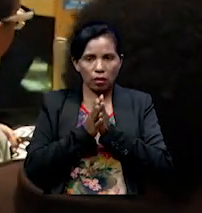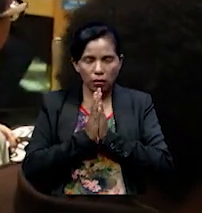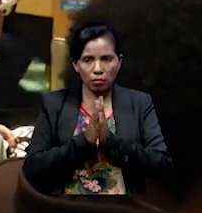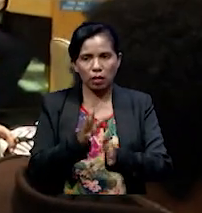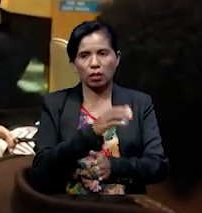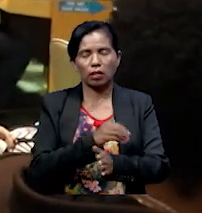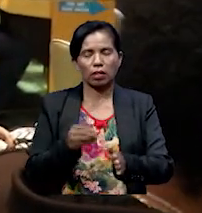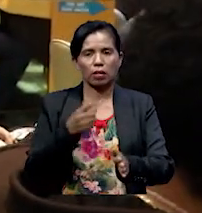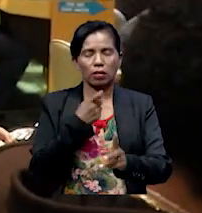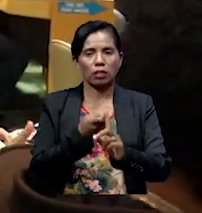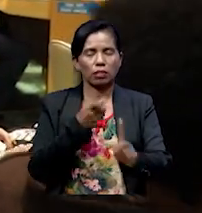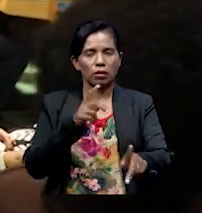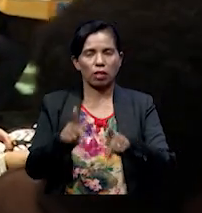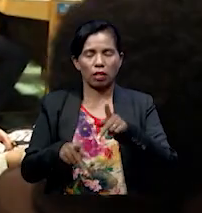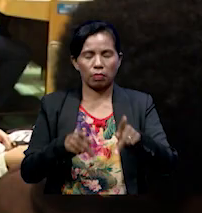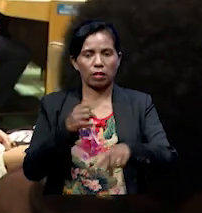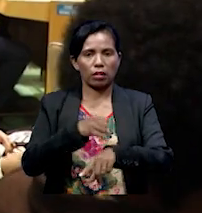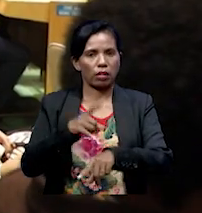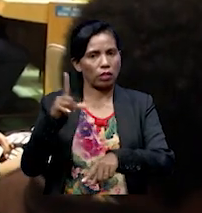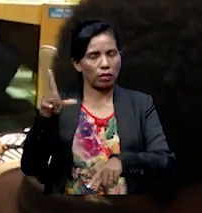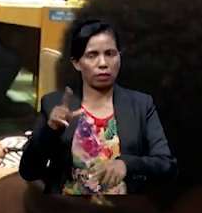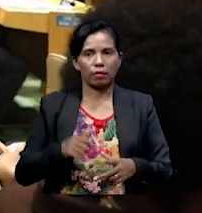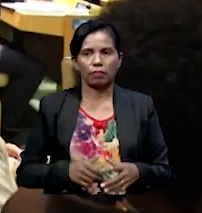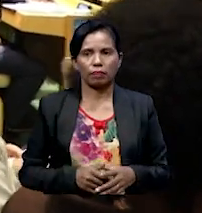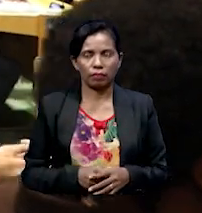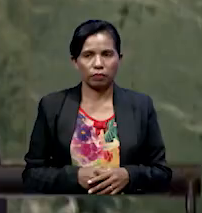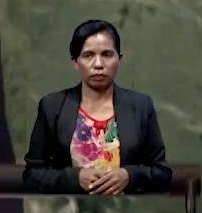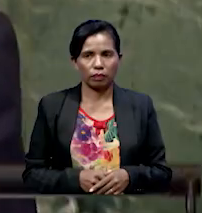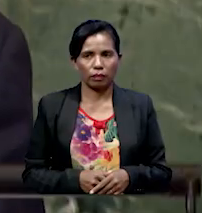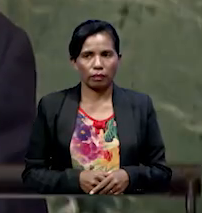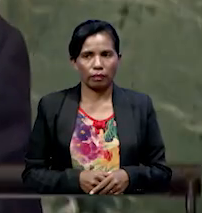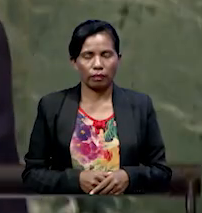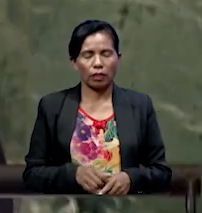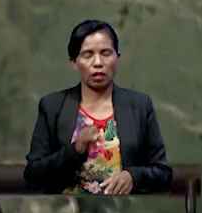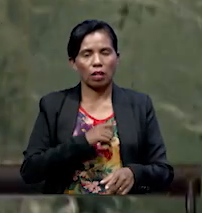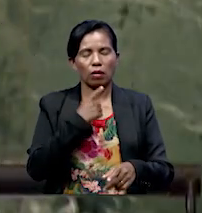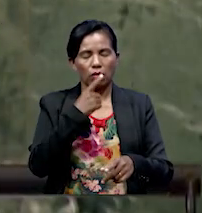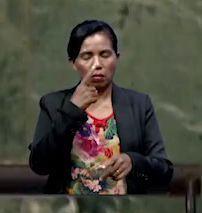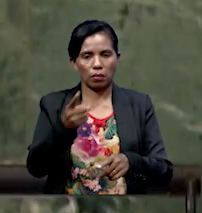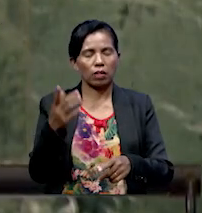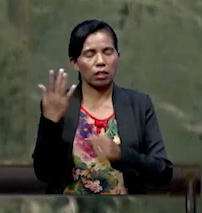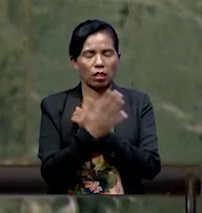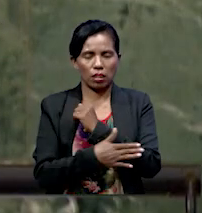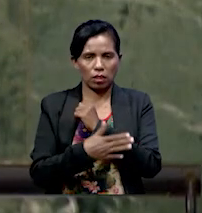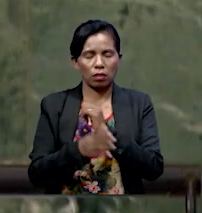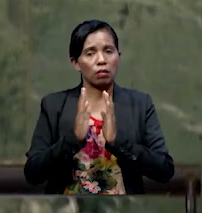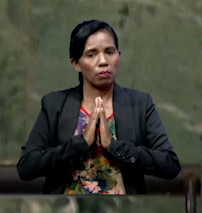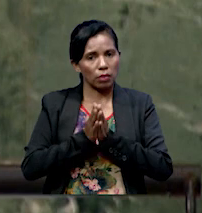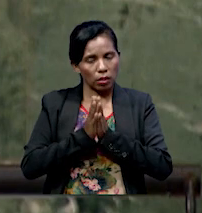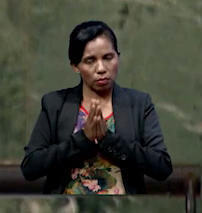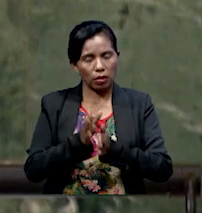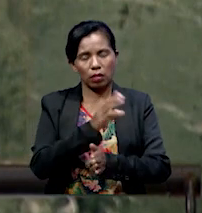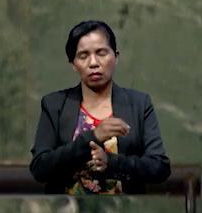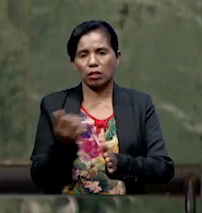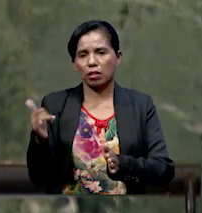abandonado ho si comunidade internacional. Lastly, I want to talk about the situation in Myanmar. The people of Myanmar feel